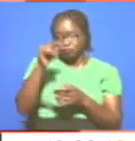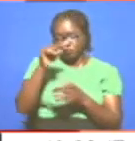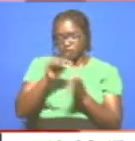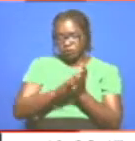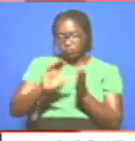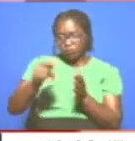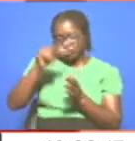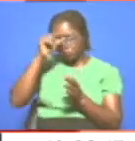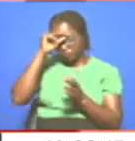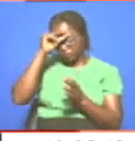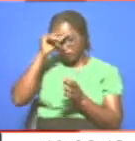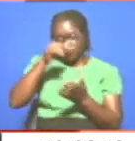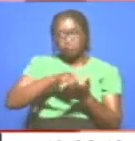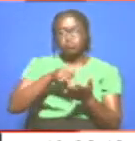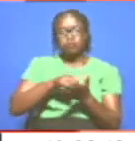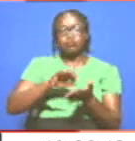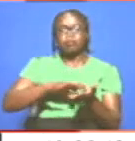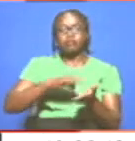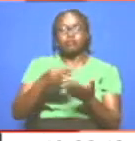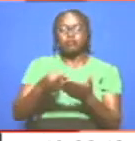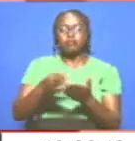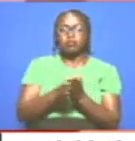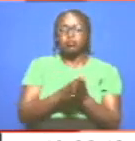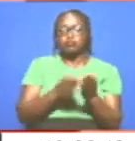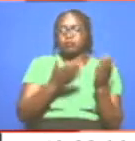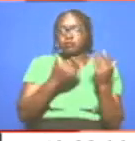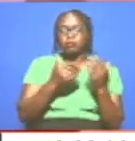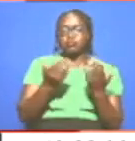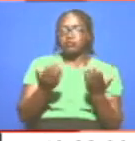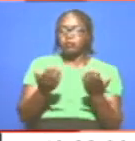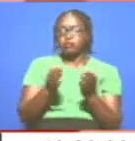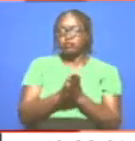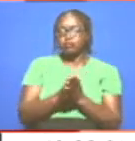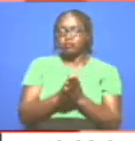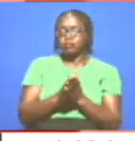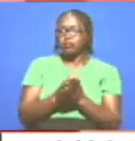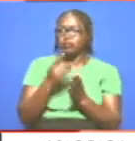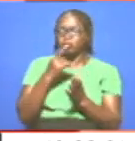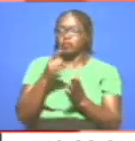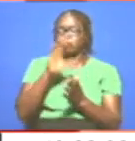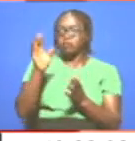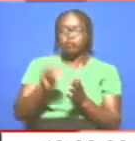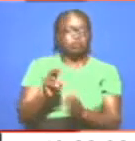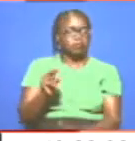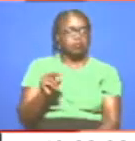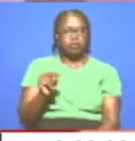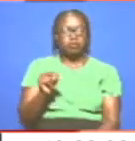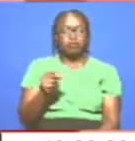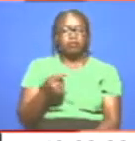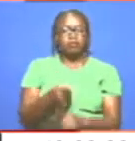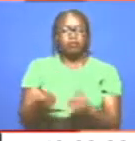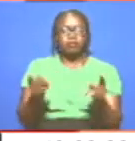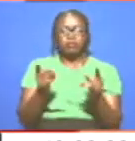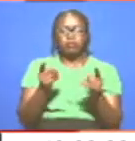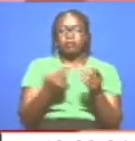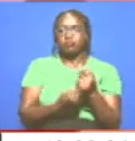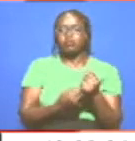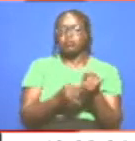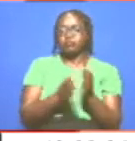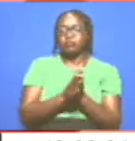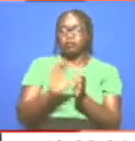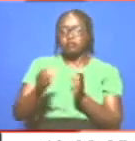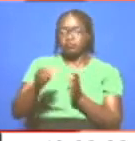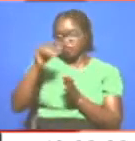government, to get involved in terms of funding. We don't expect them to fund 100%. Yeah, but we will partner with the county